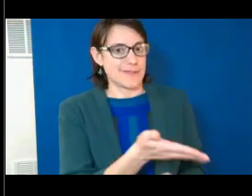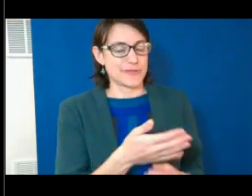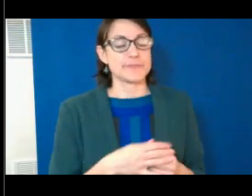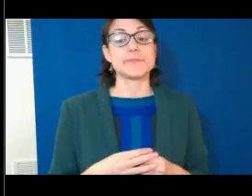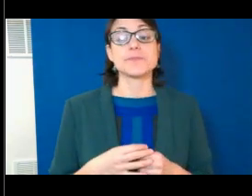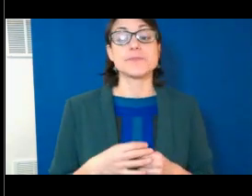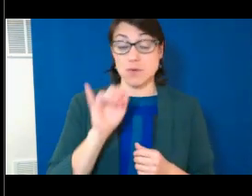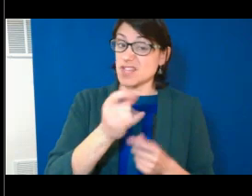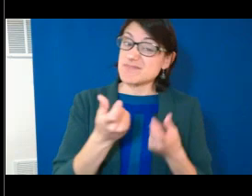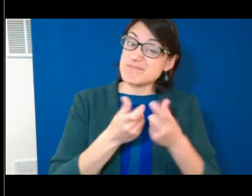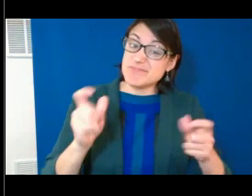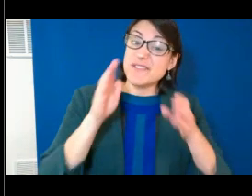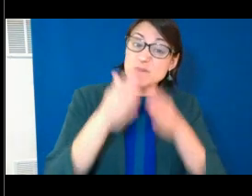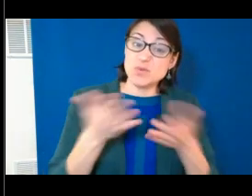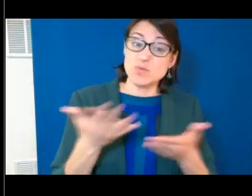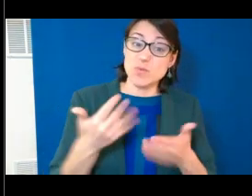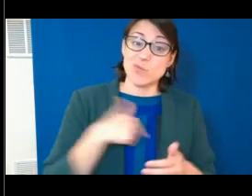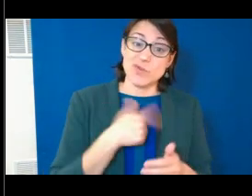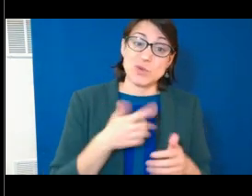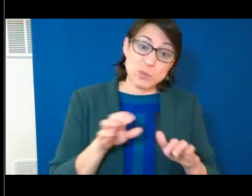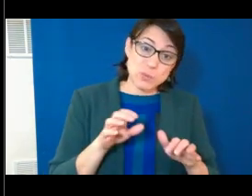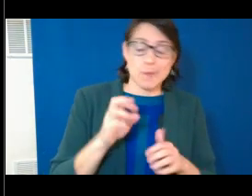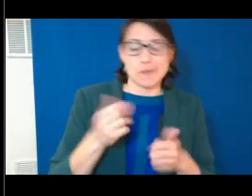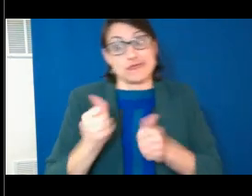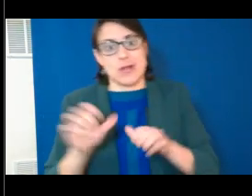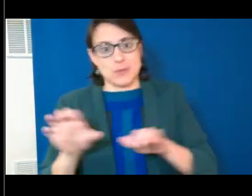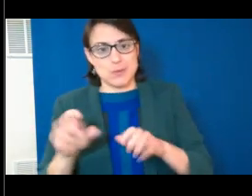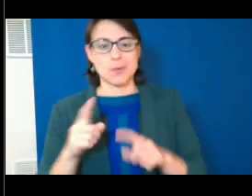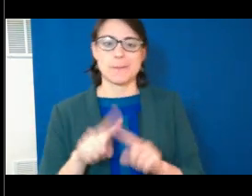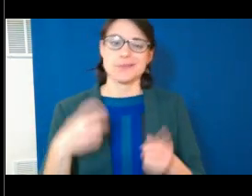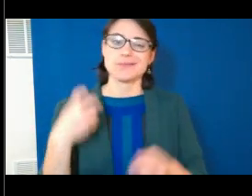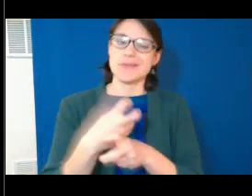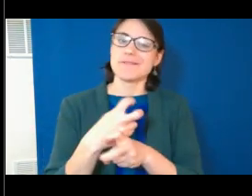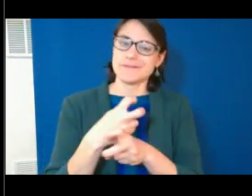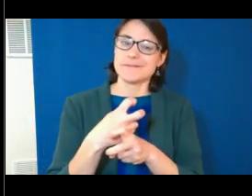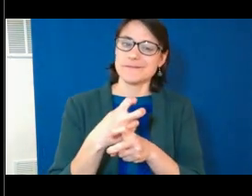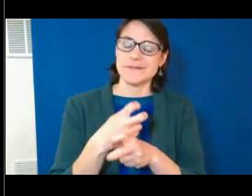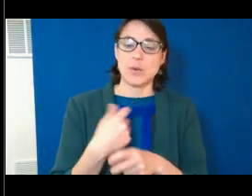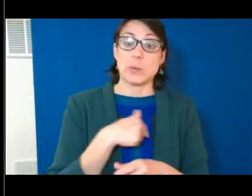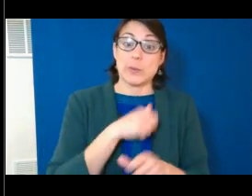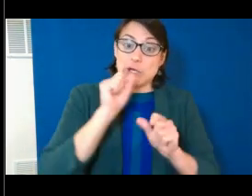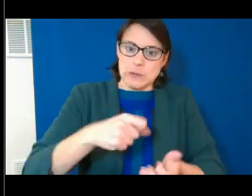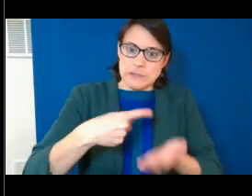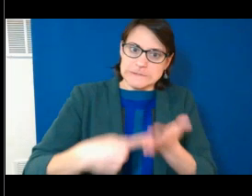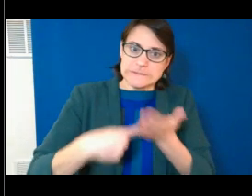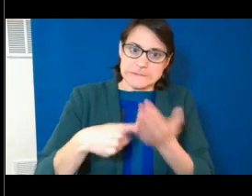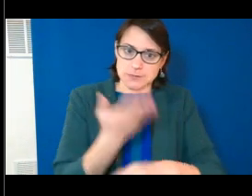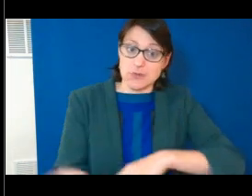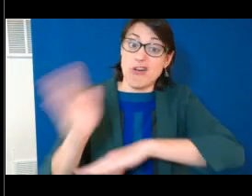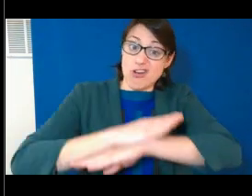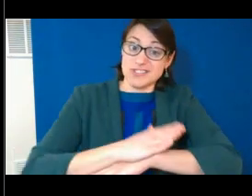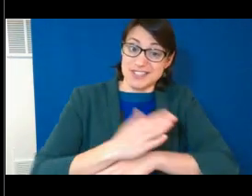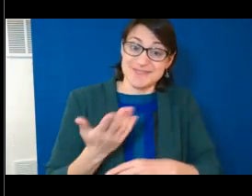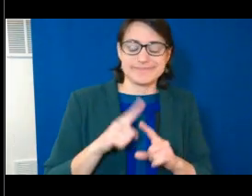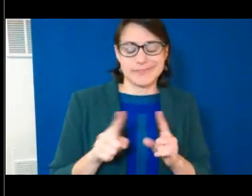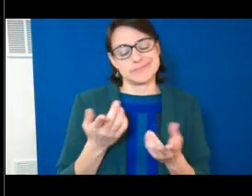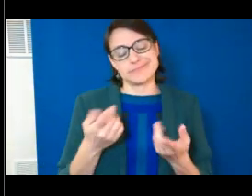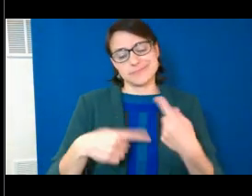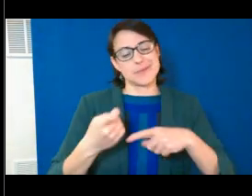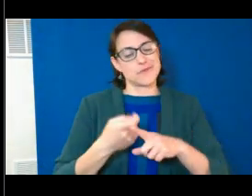we're doing or trying to do, but it's tough. I mean, we could talk all day about it, but it comes from the design,